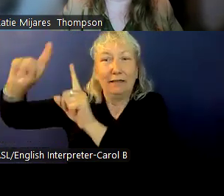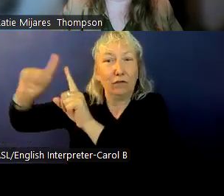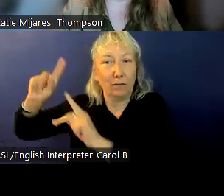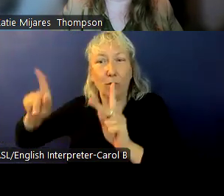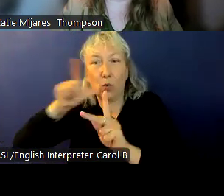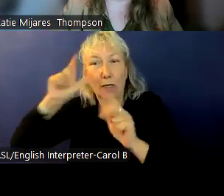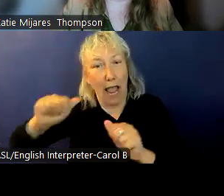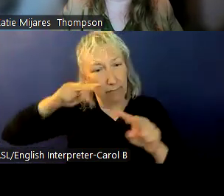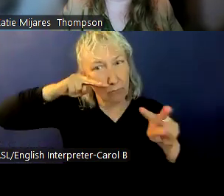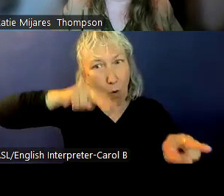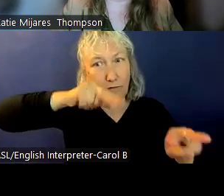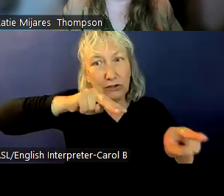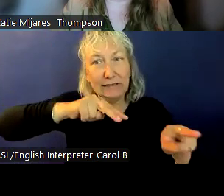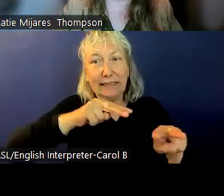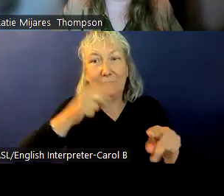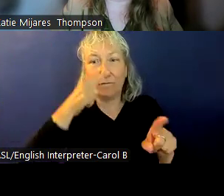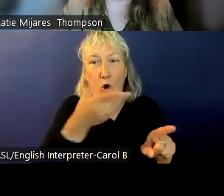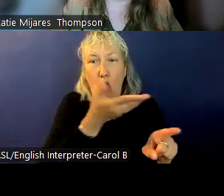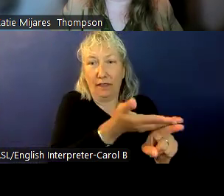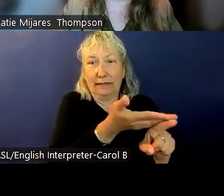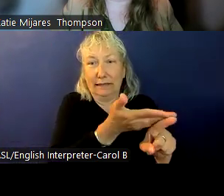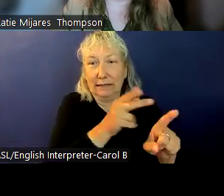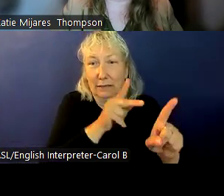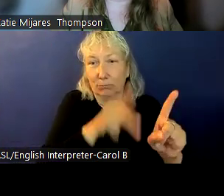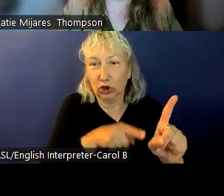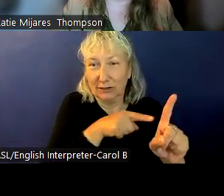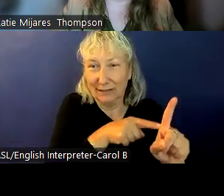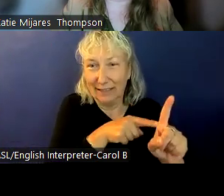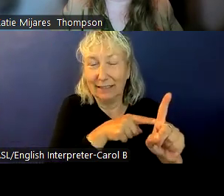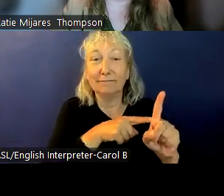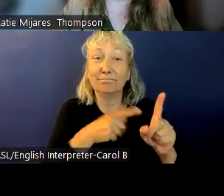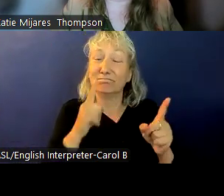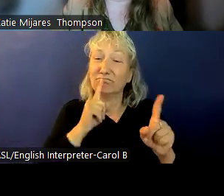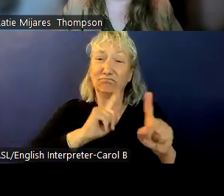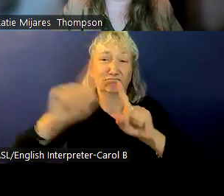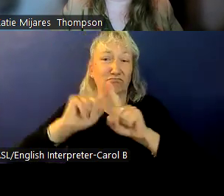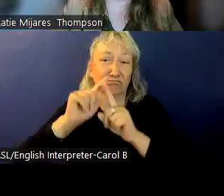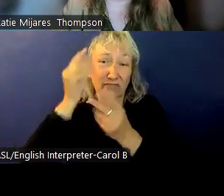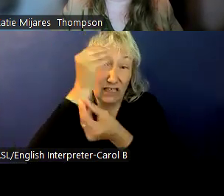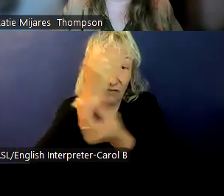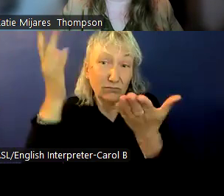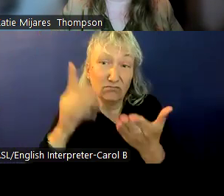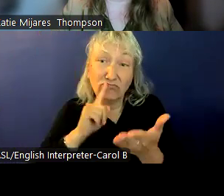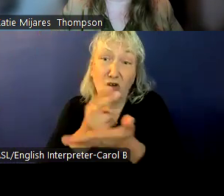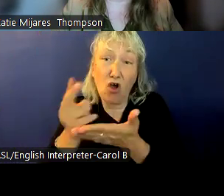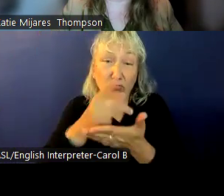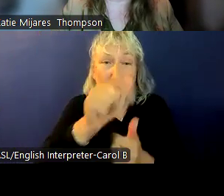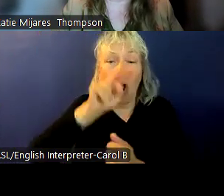account on behalf of the person with the disability. As I said earlier, there's a lot of information that you can find on our website